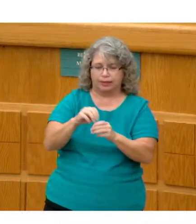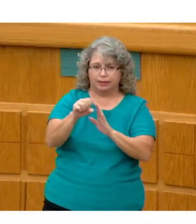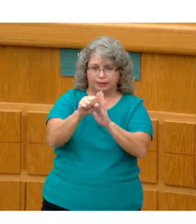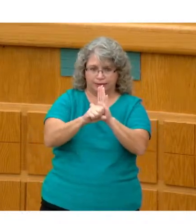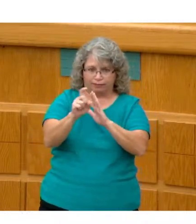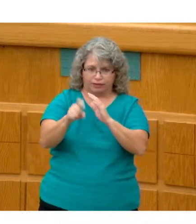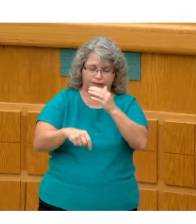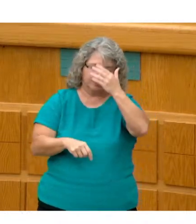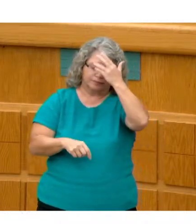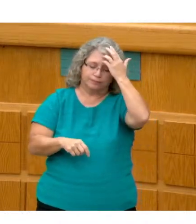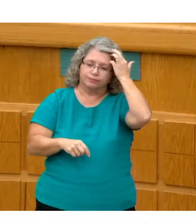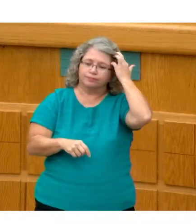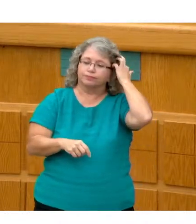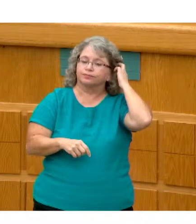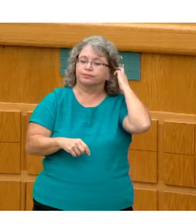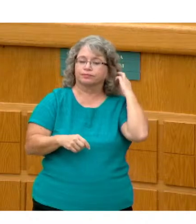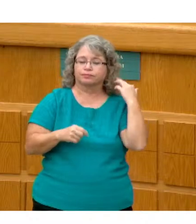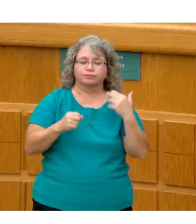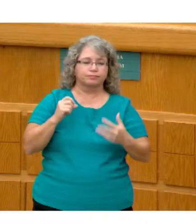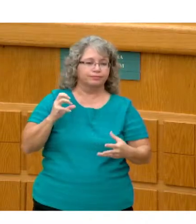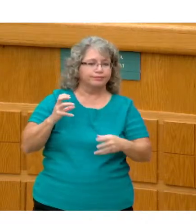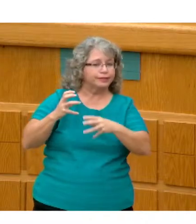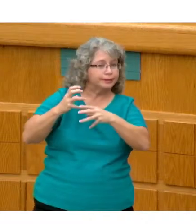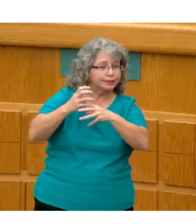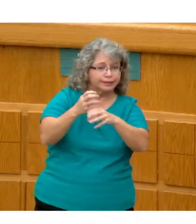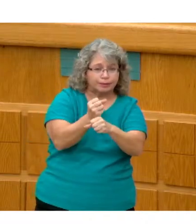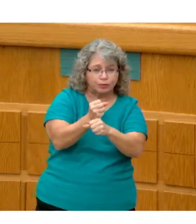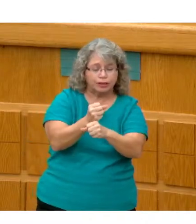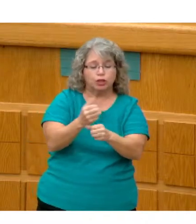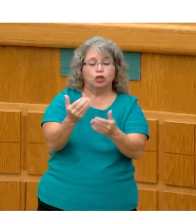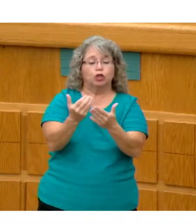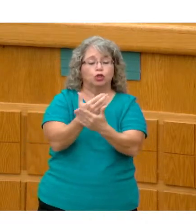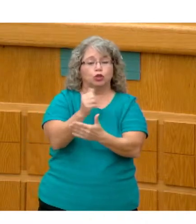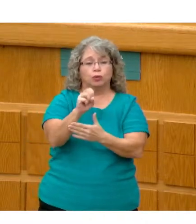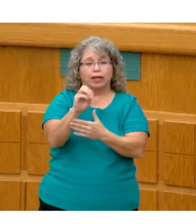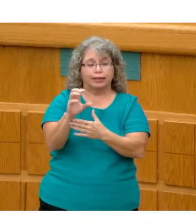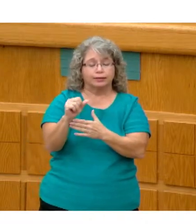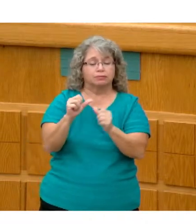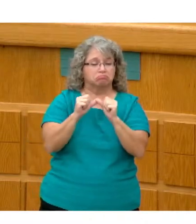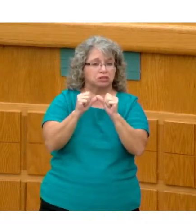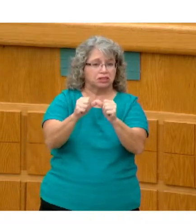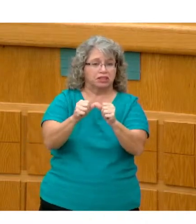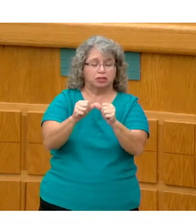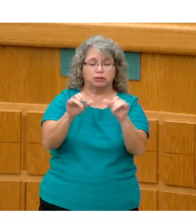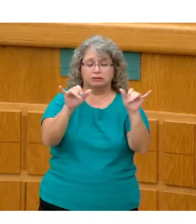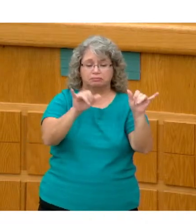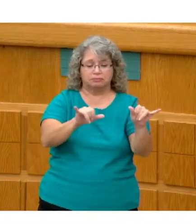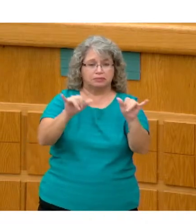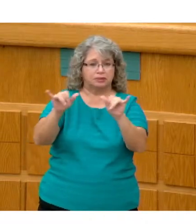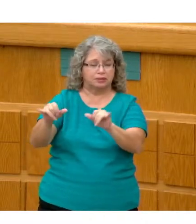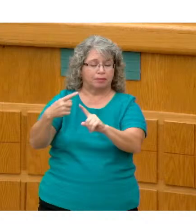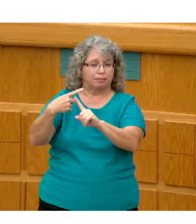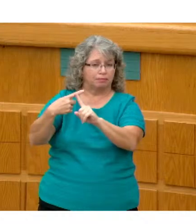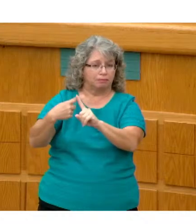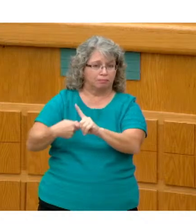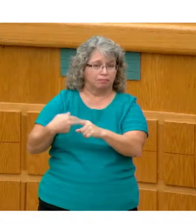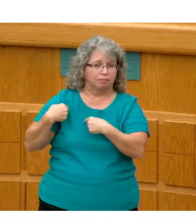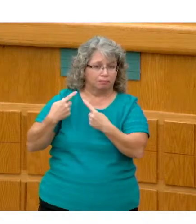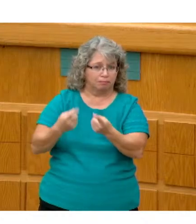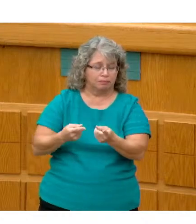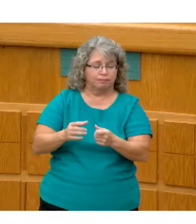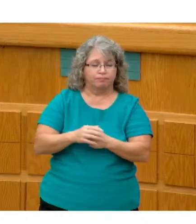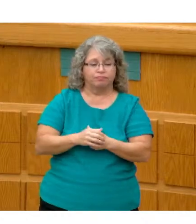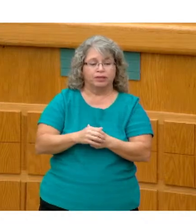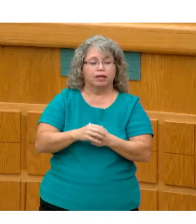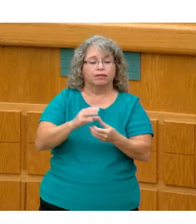summary, the new cases are continuing at the same rate for the past month, and hospitalizations and fatalities continue to